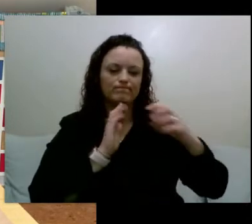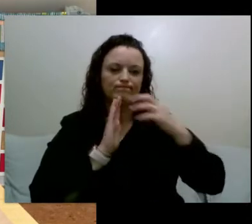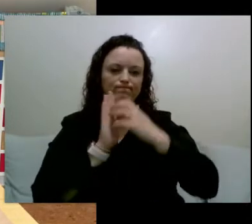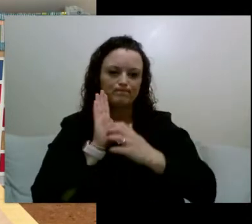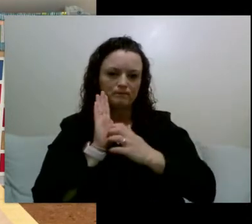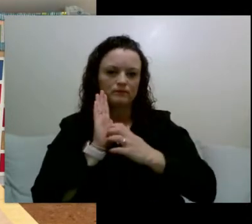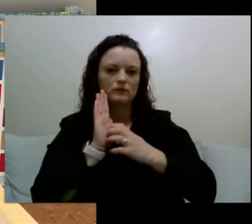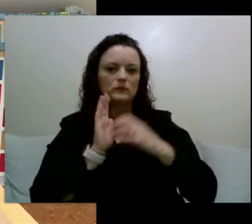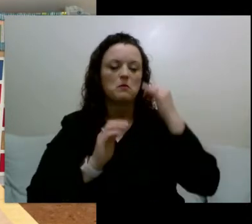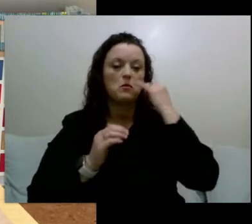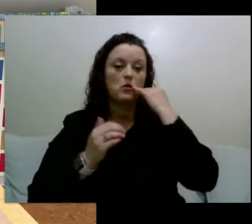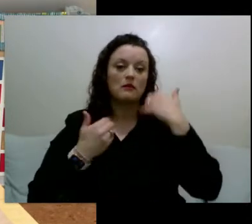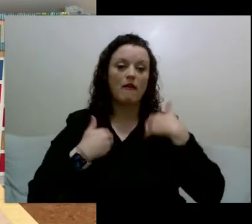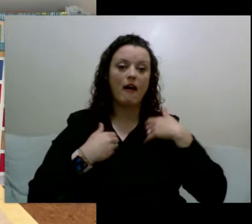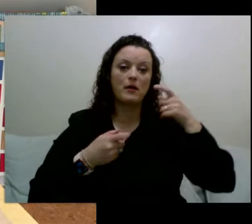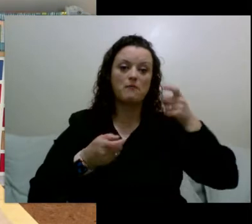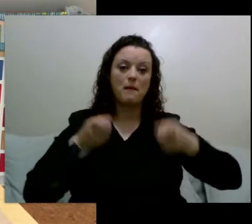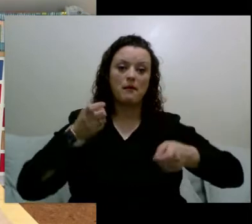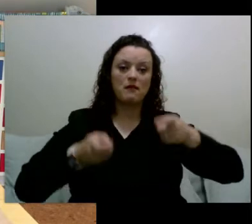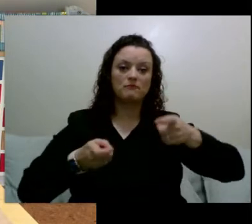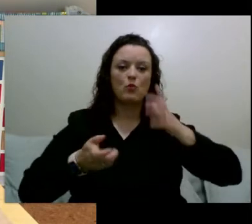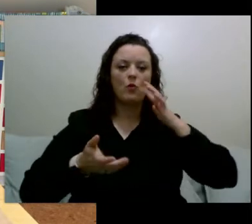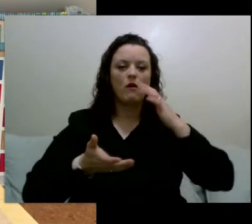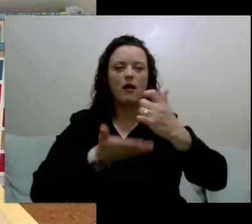So, let's see this.